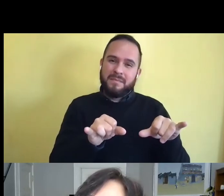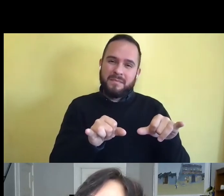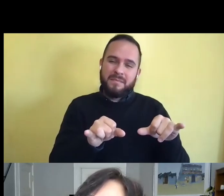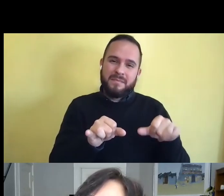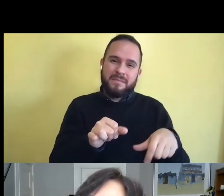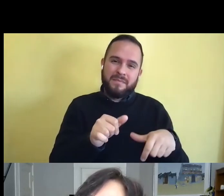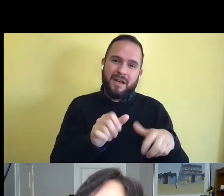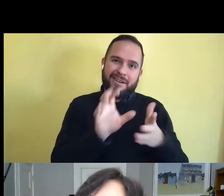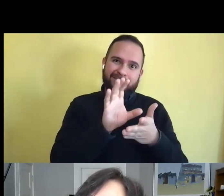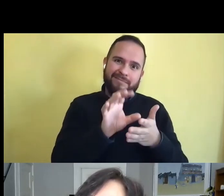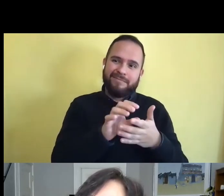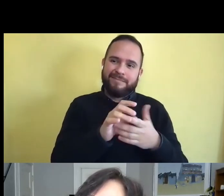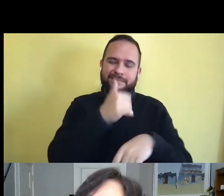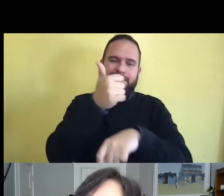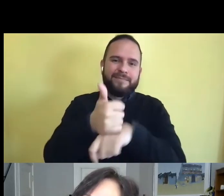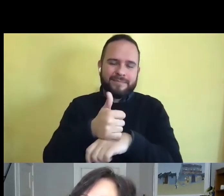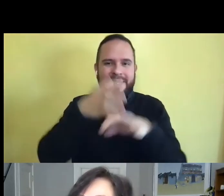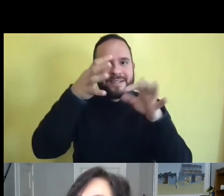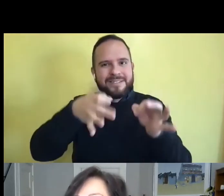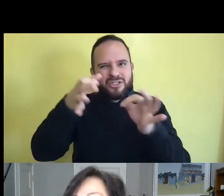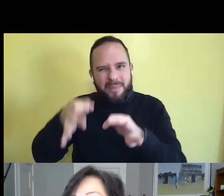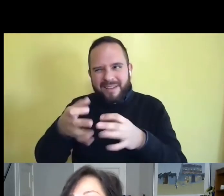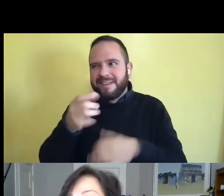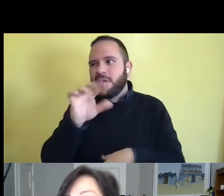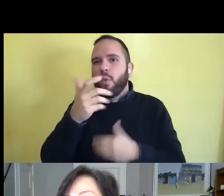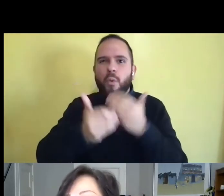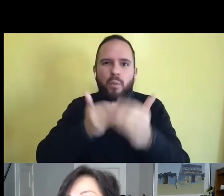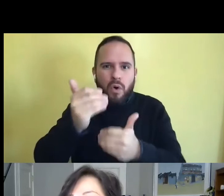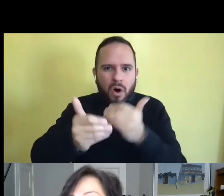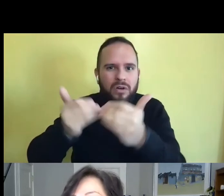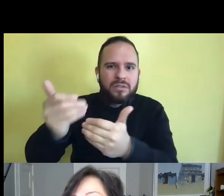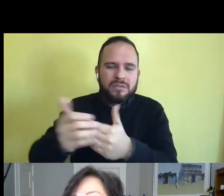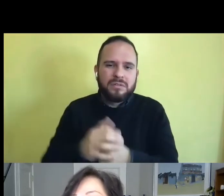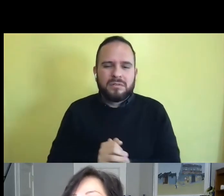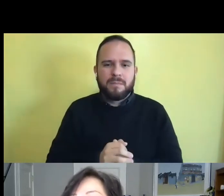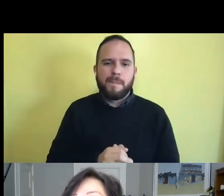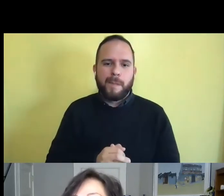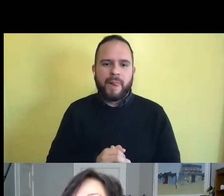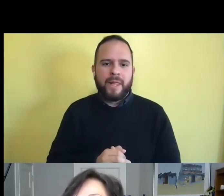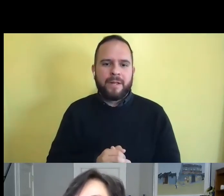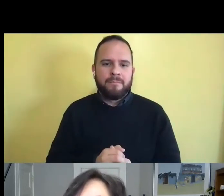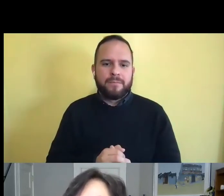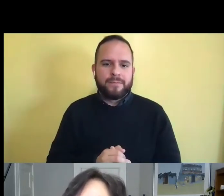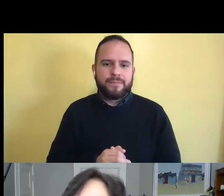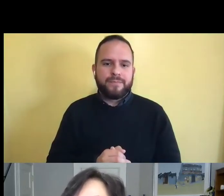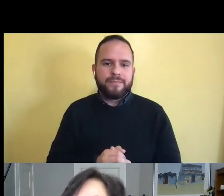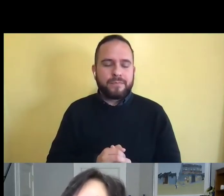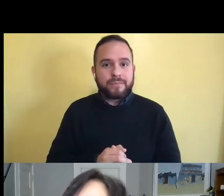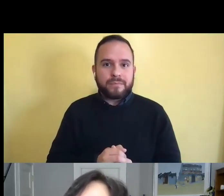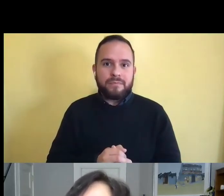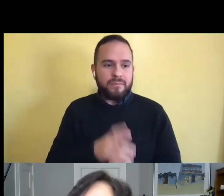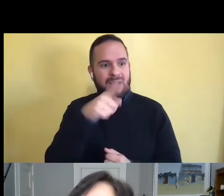or processes to be carried out, and that they facilitate greater speed and